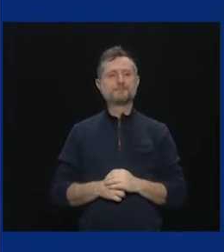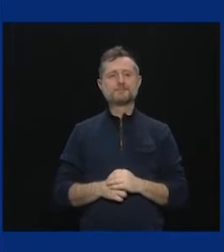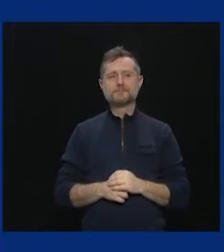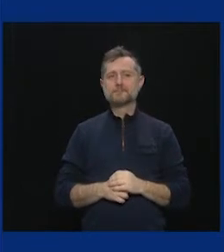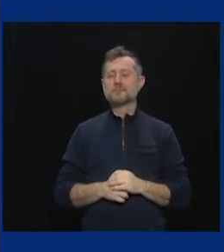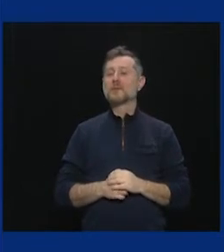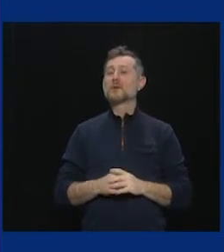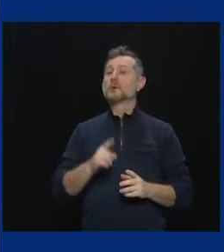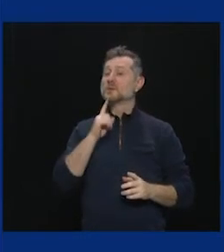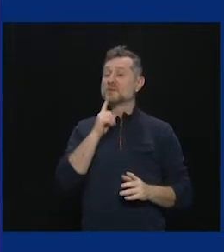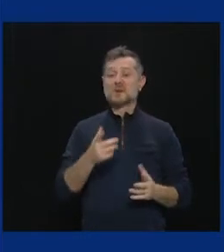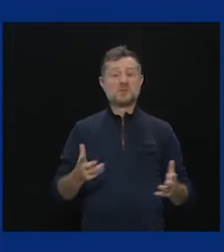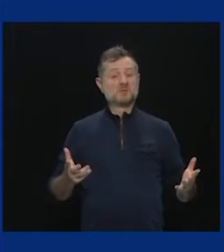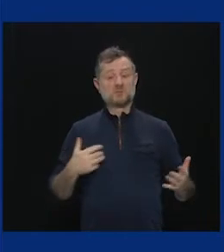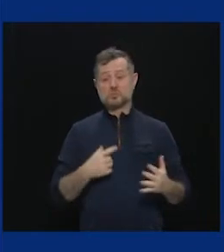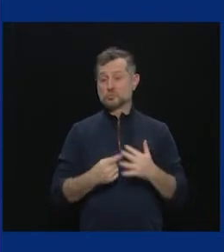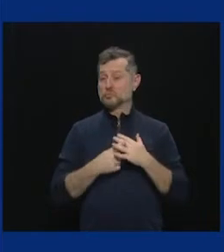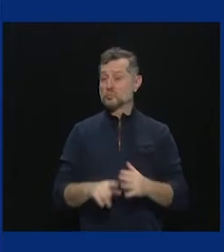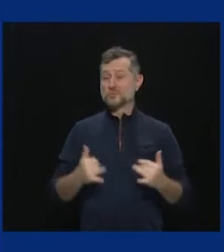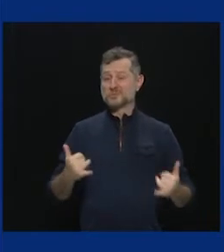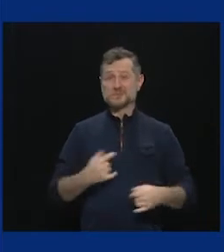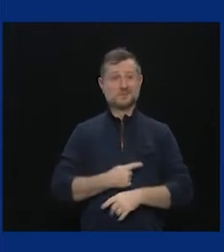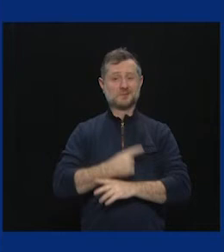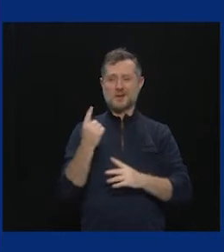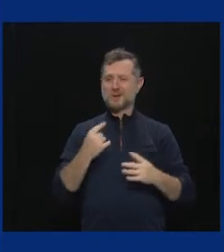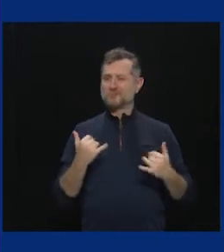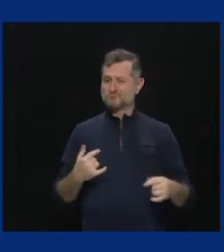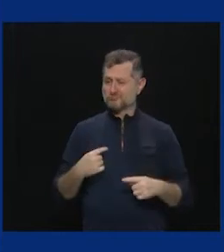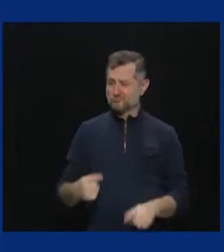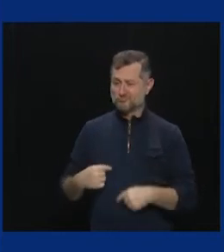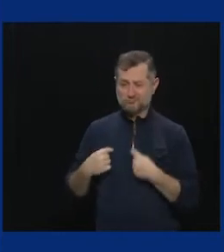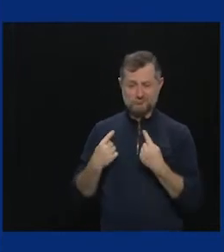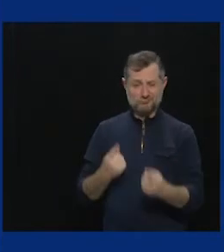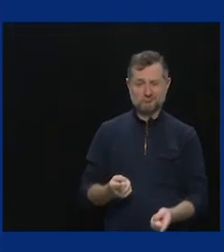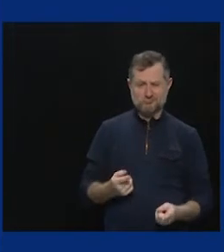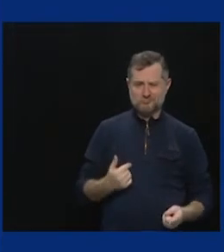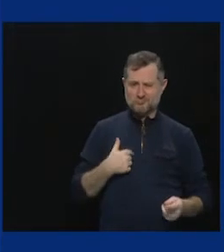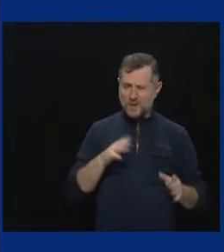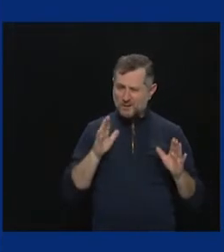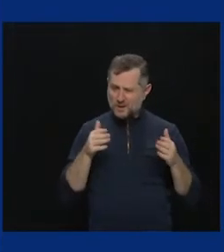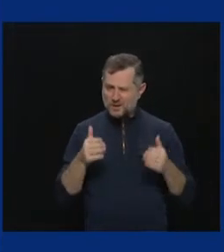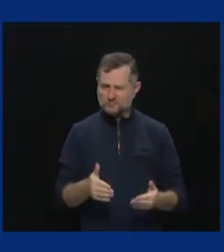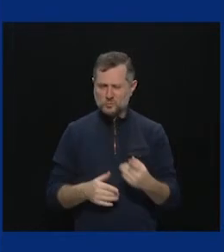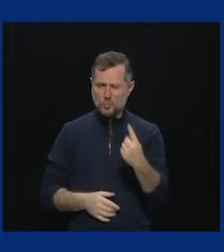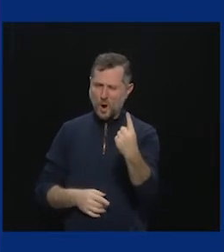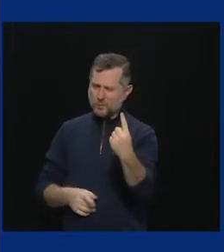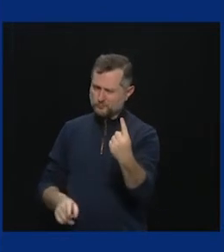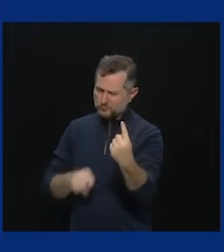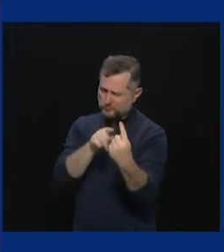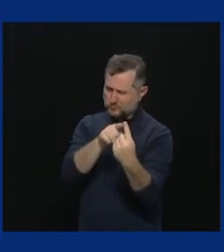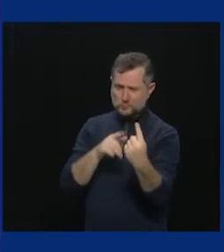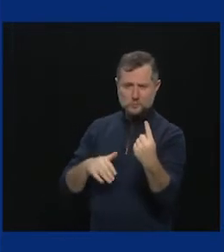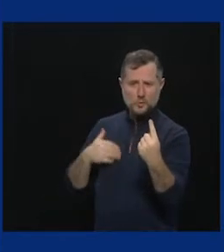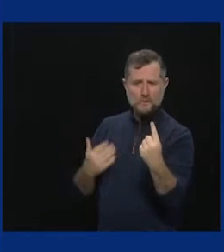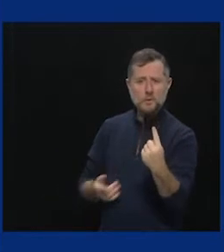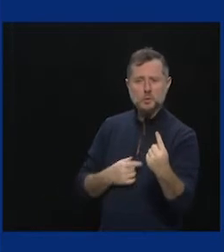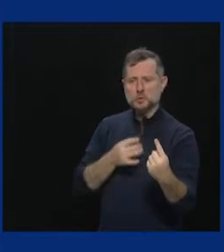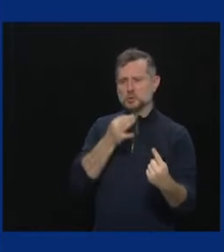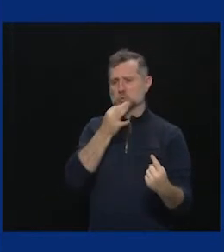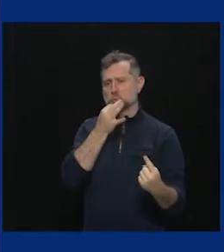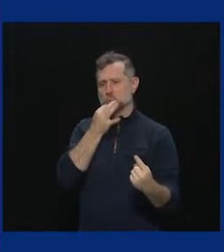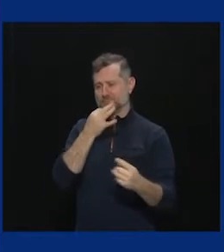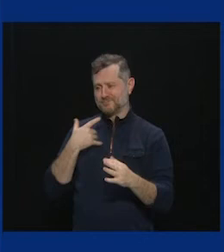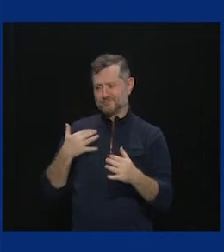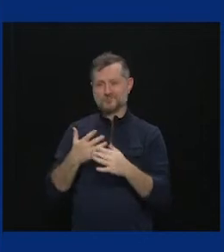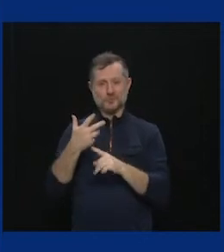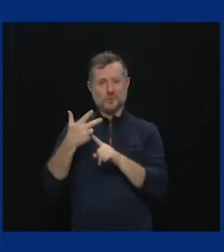since day one, I have had one thought as your governor, and it's been a little bit short of 3 months. I want to make